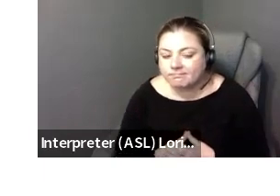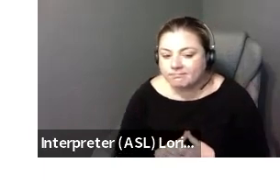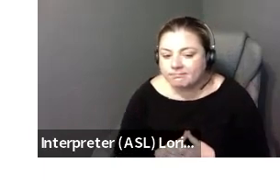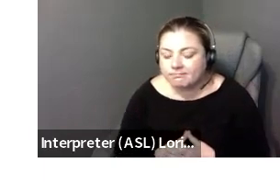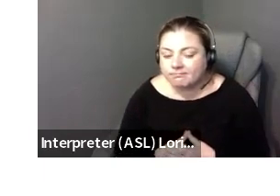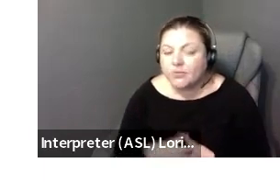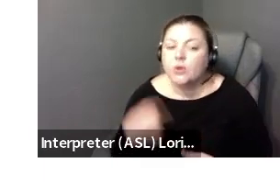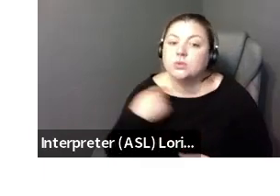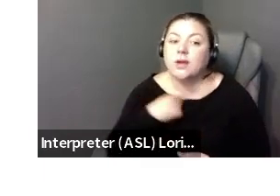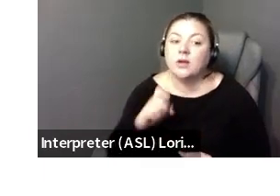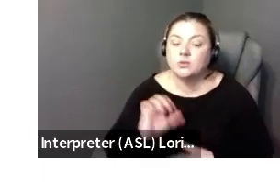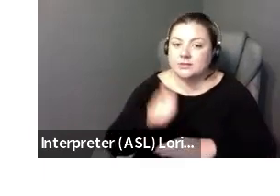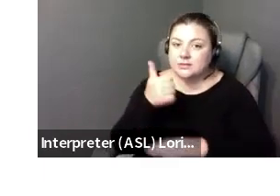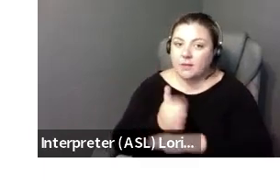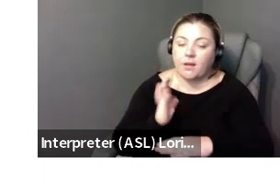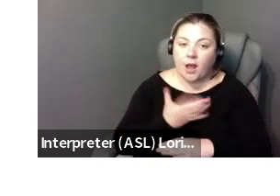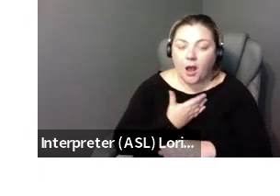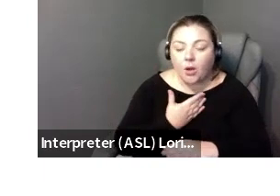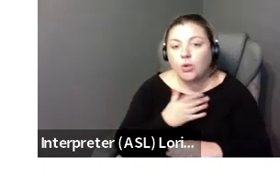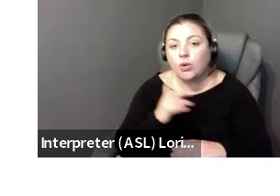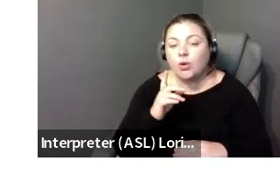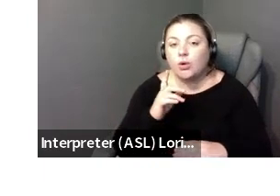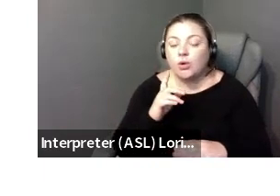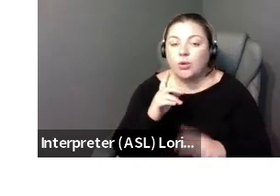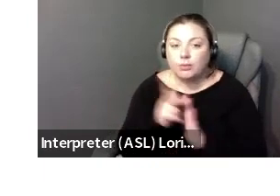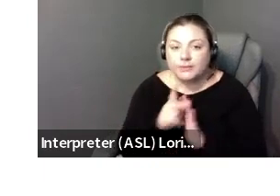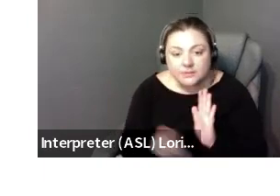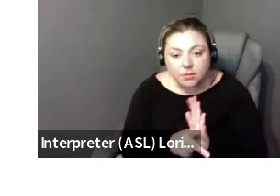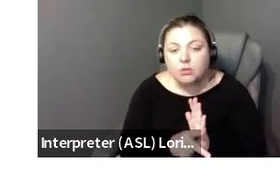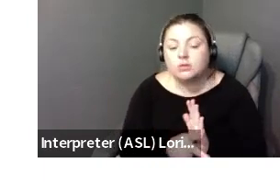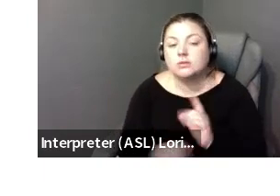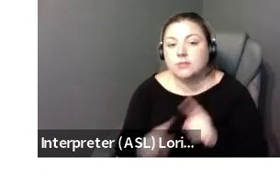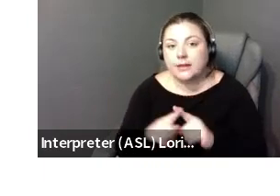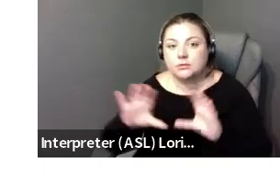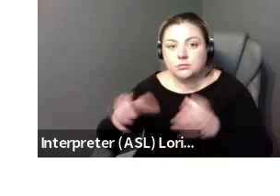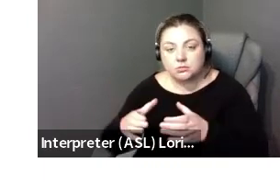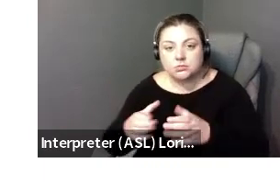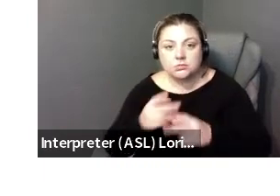some governance committees to oversee and manage these changes and impacts over time.